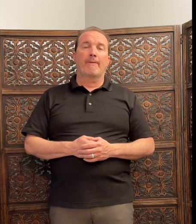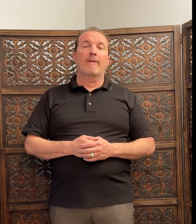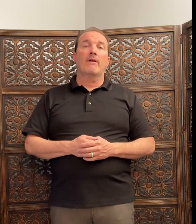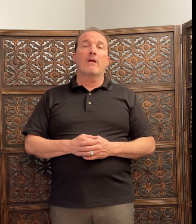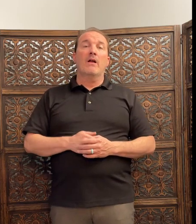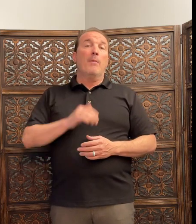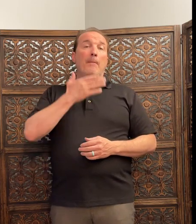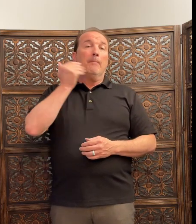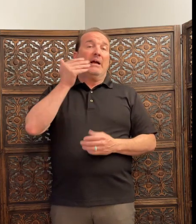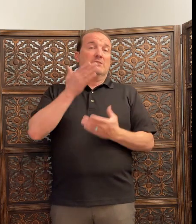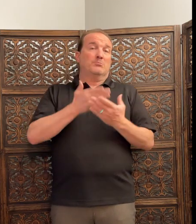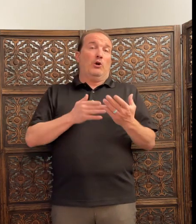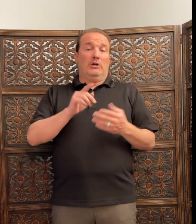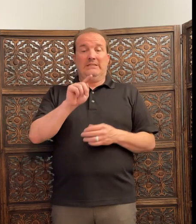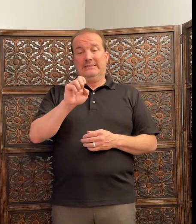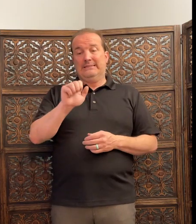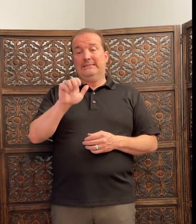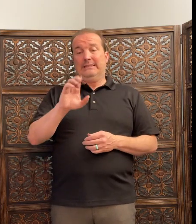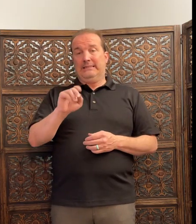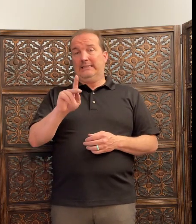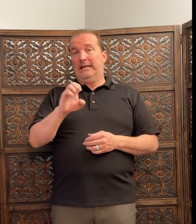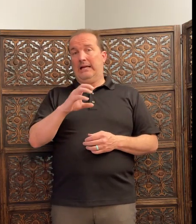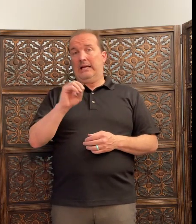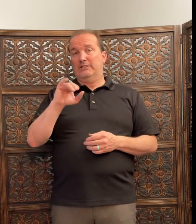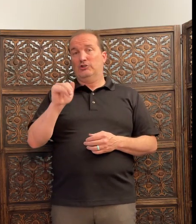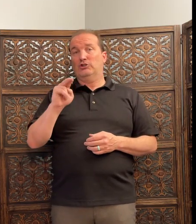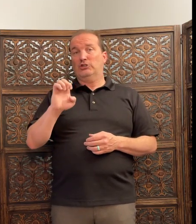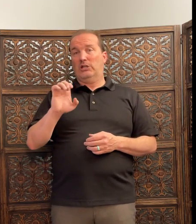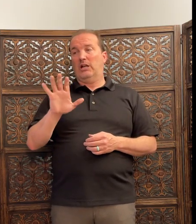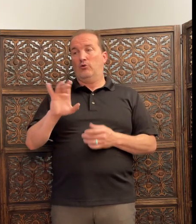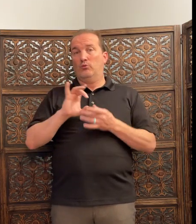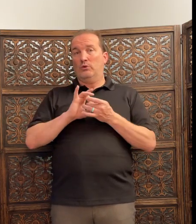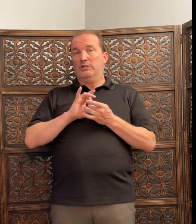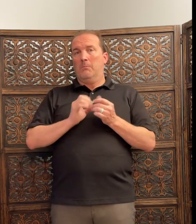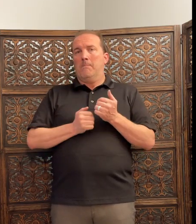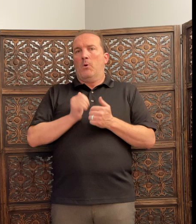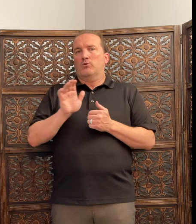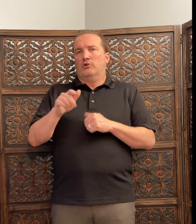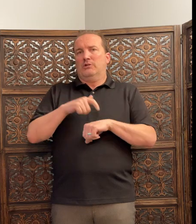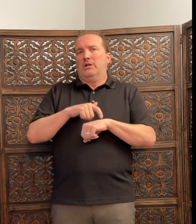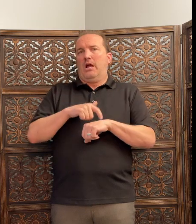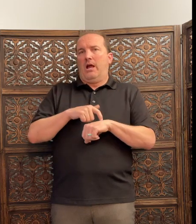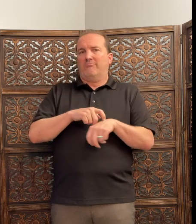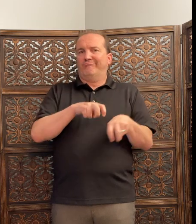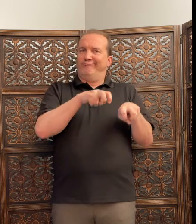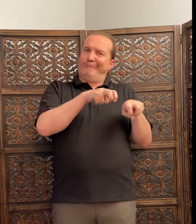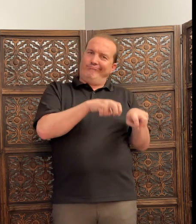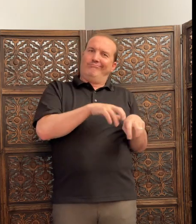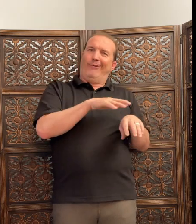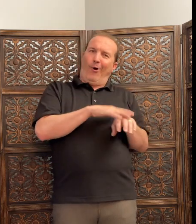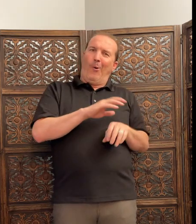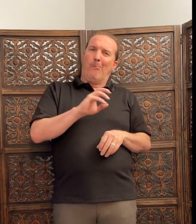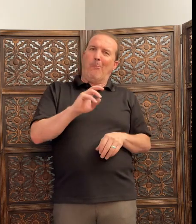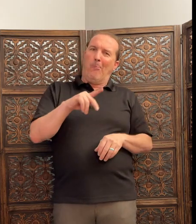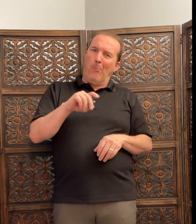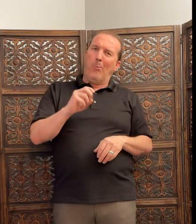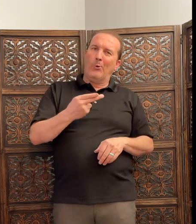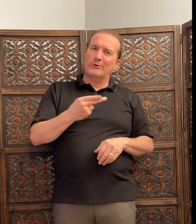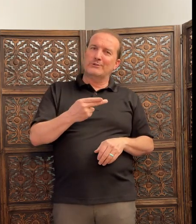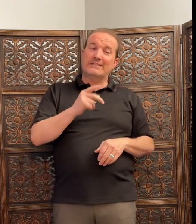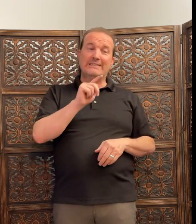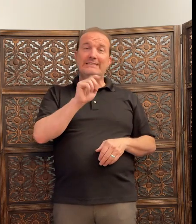community. The best part of Tea Cake and Janie's relationship is that they spend much of their time together on the